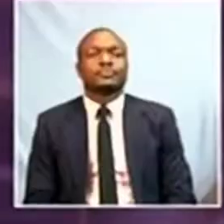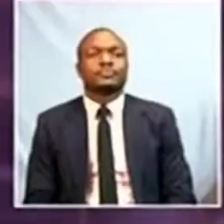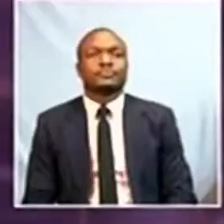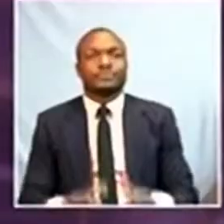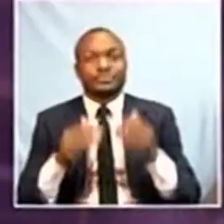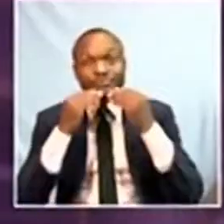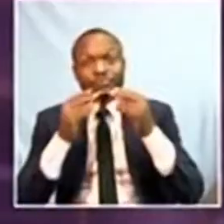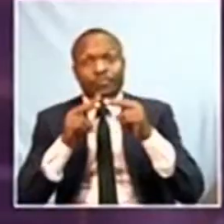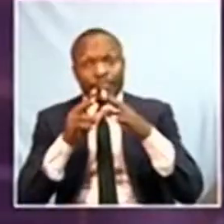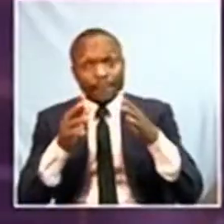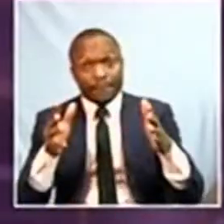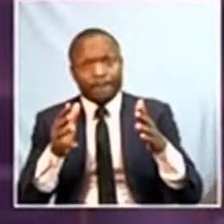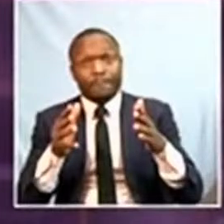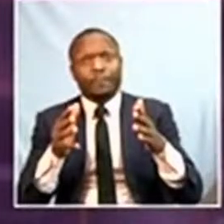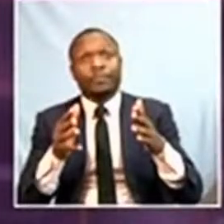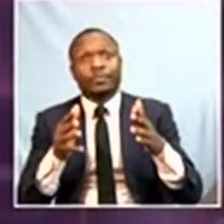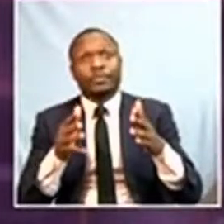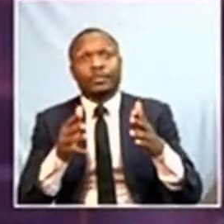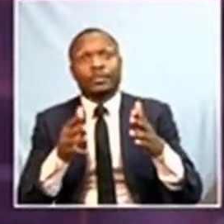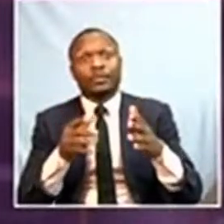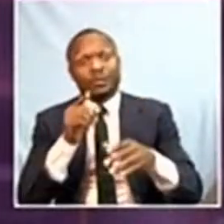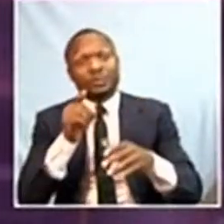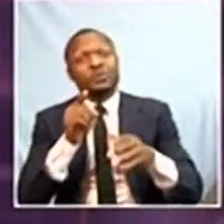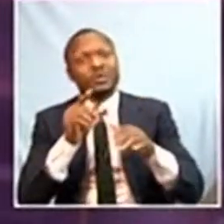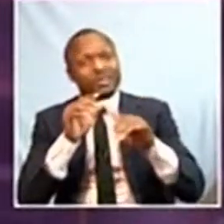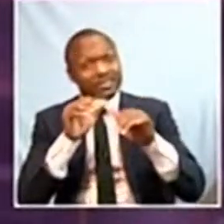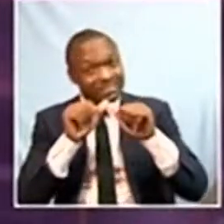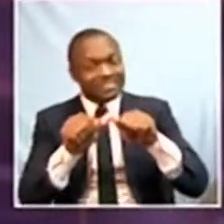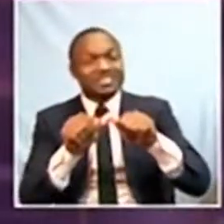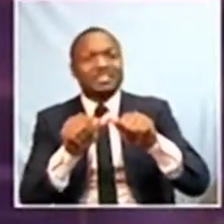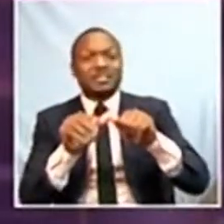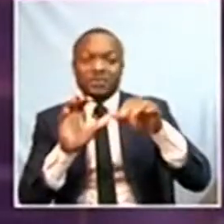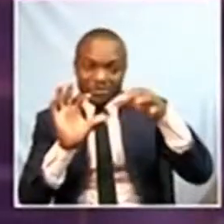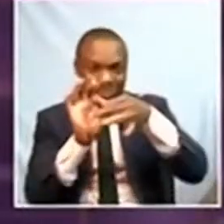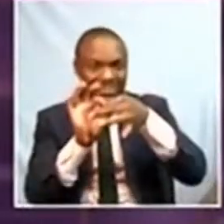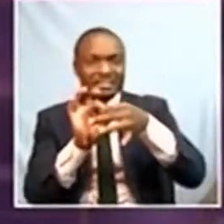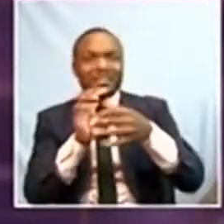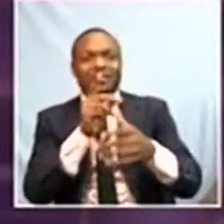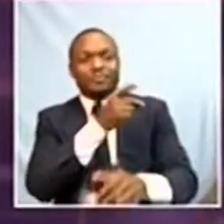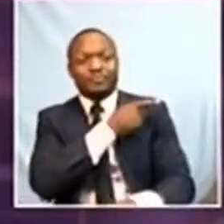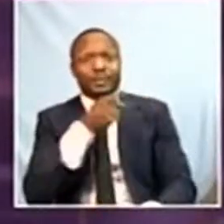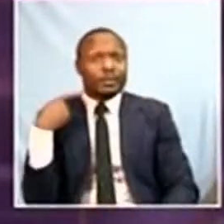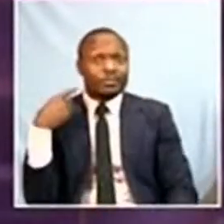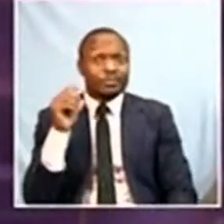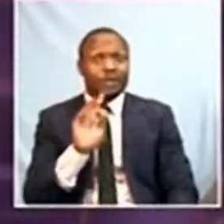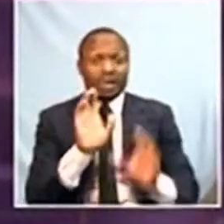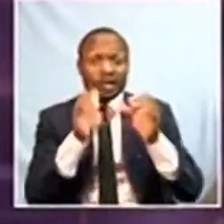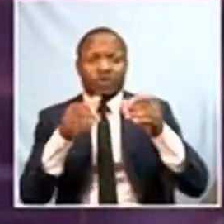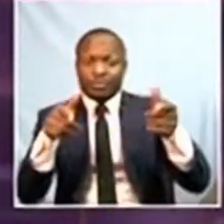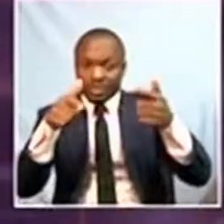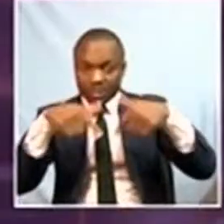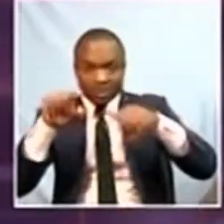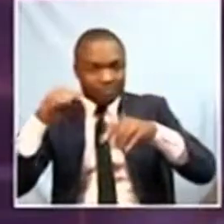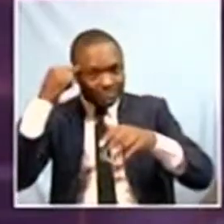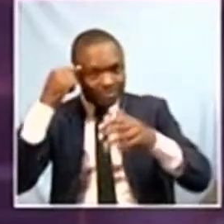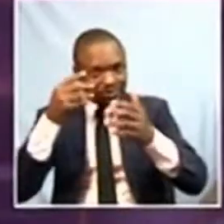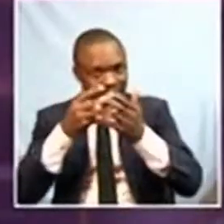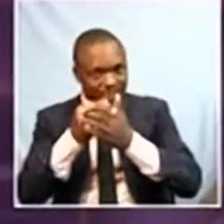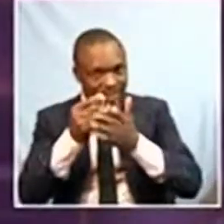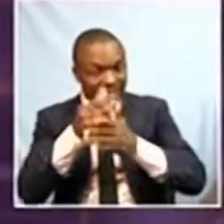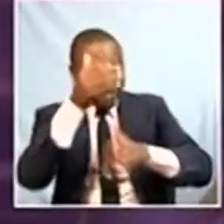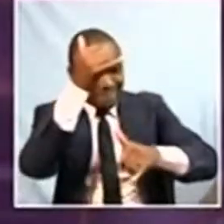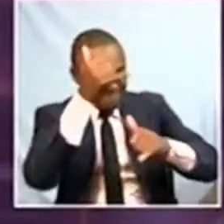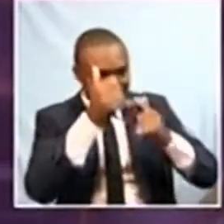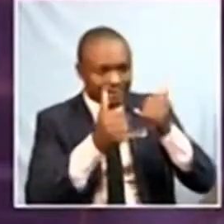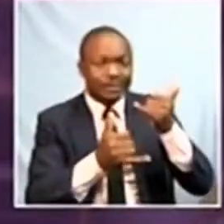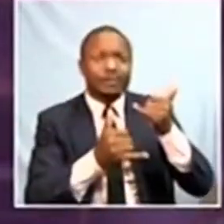Thank you so much. It's good to know that you are so glued to Parliament and television. The Committee on Local Government Accounts has come to the